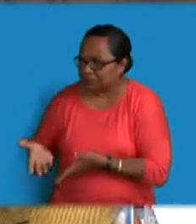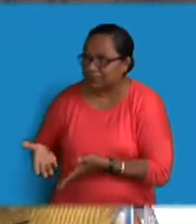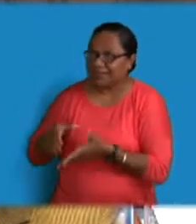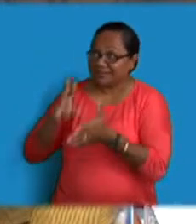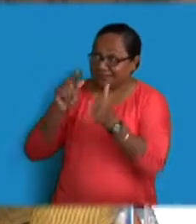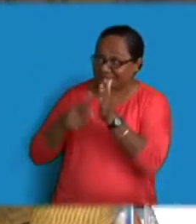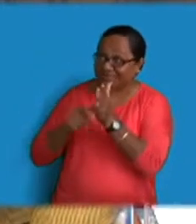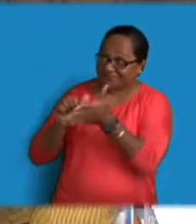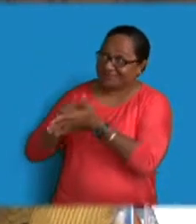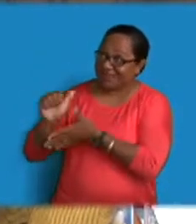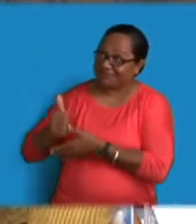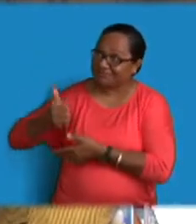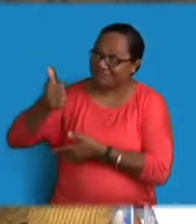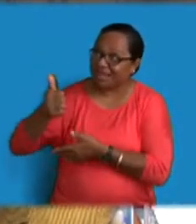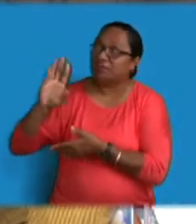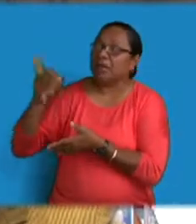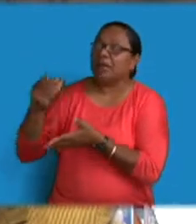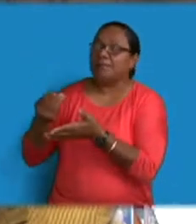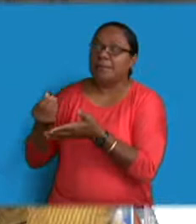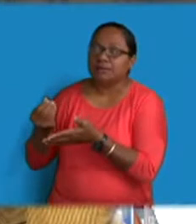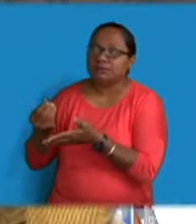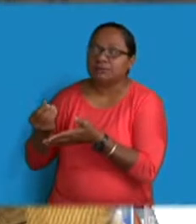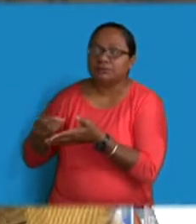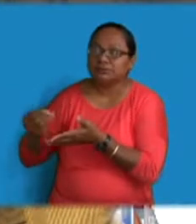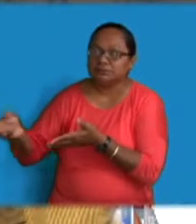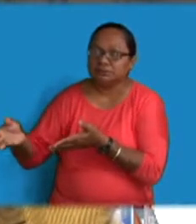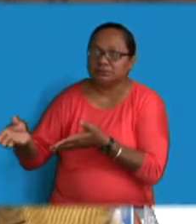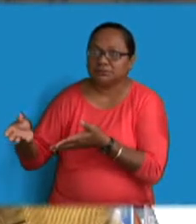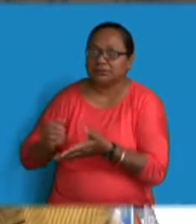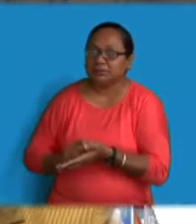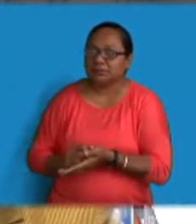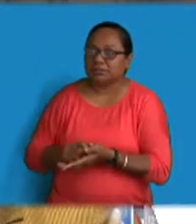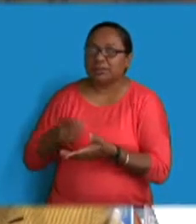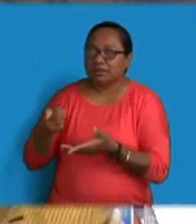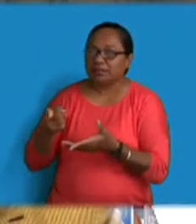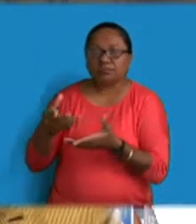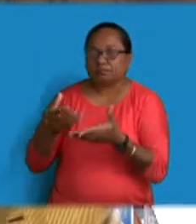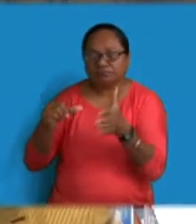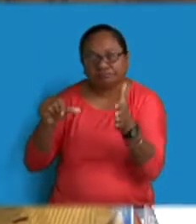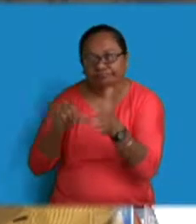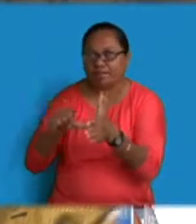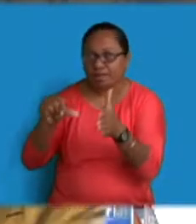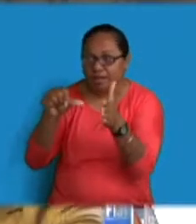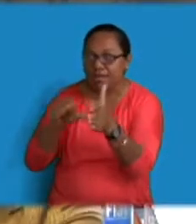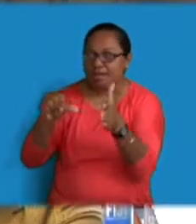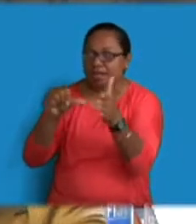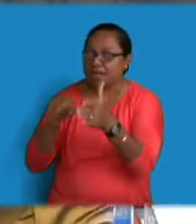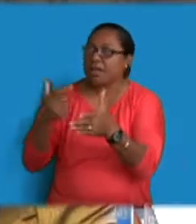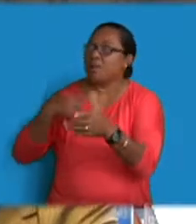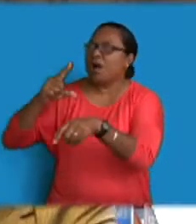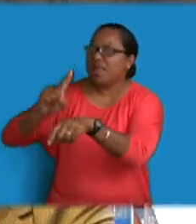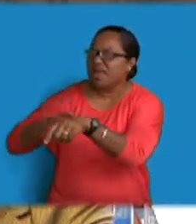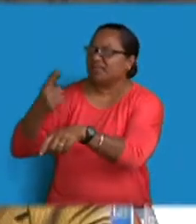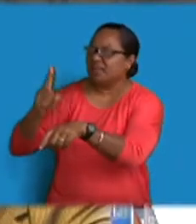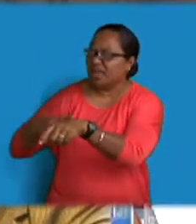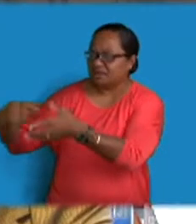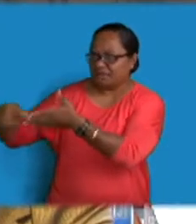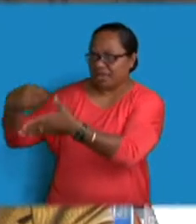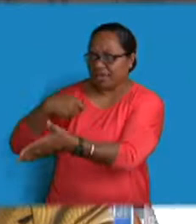then the money is transferred to them. And they've been facing difficulties in the late payment that is coming. Is